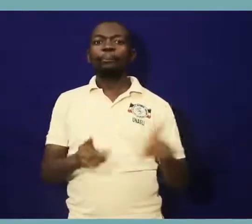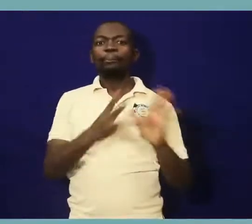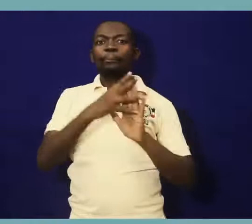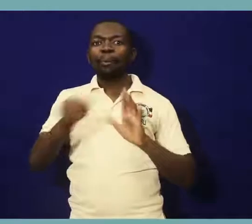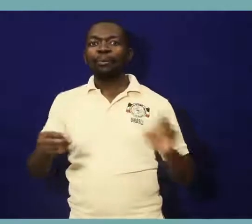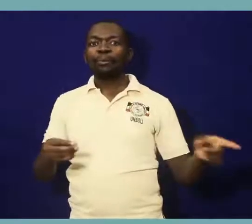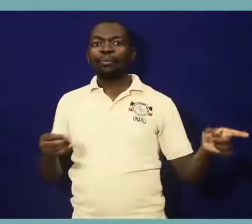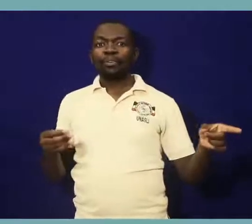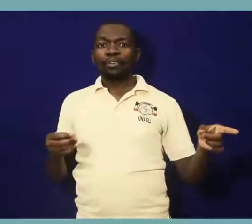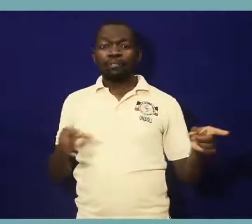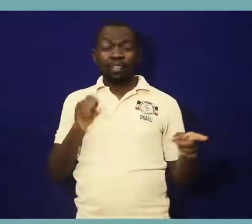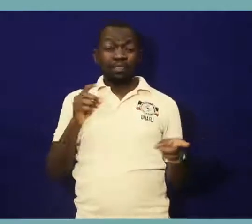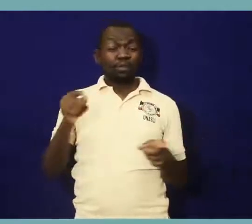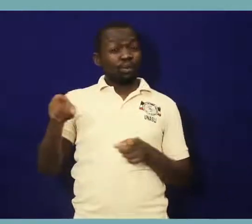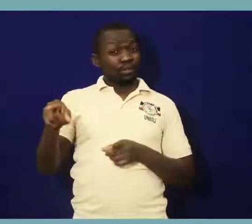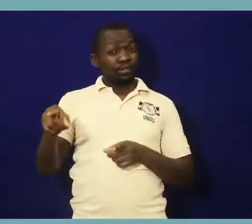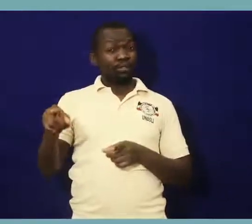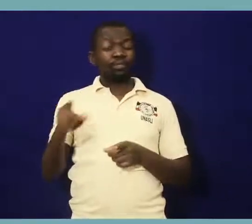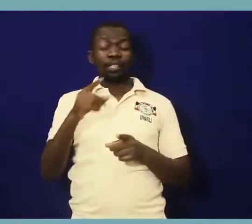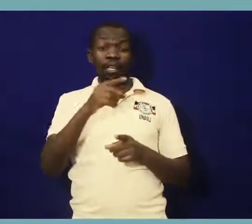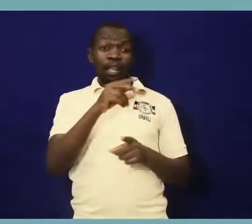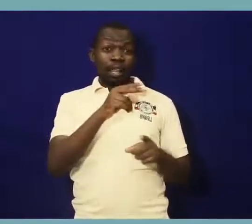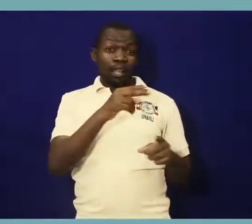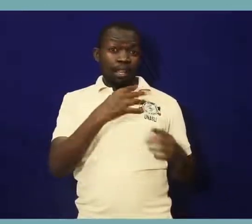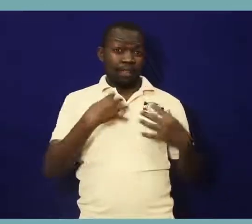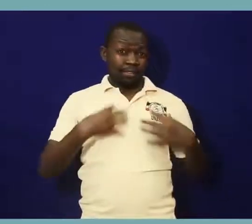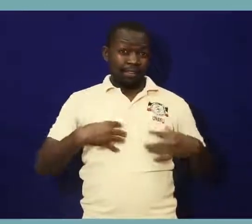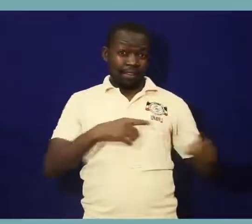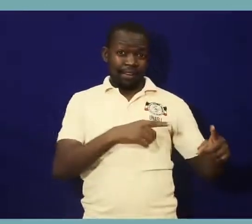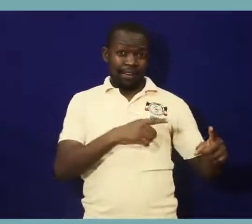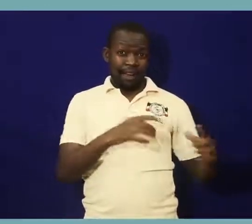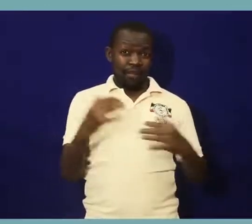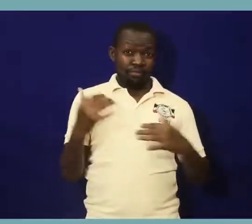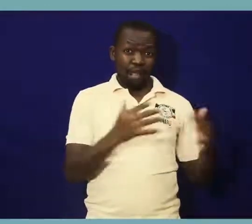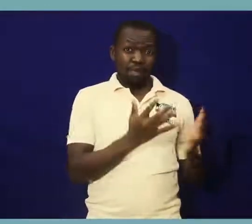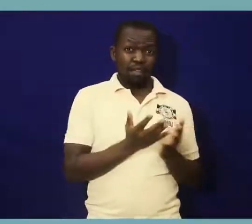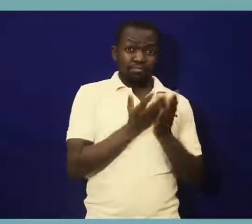Navy are military forces that fight on sea.